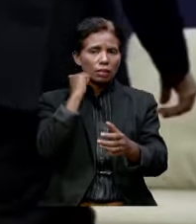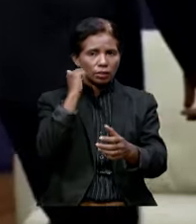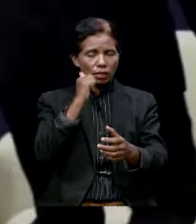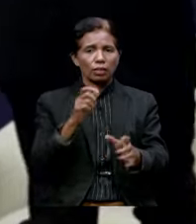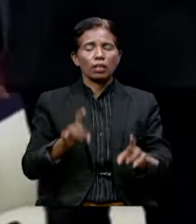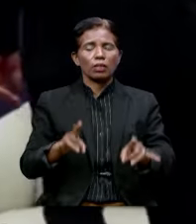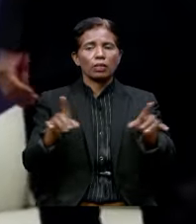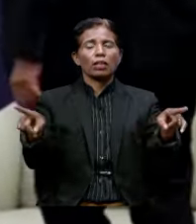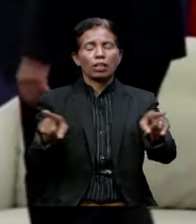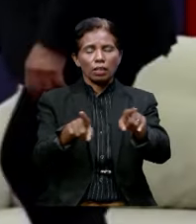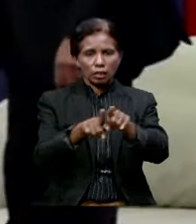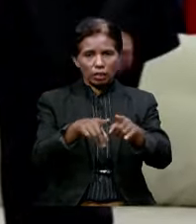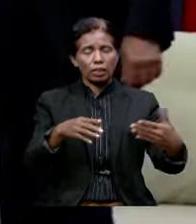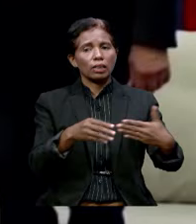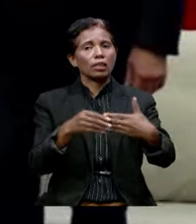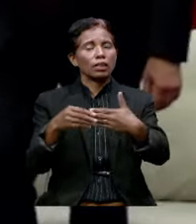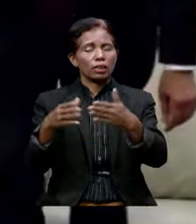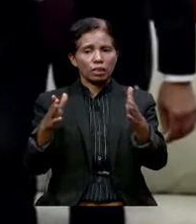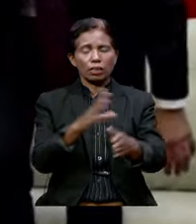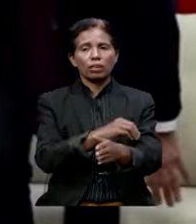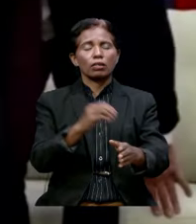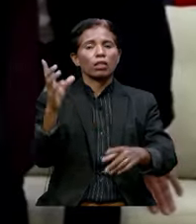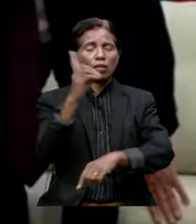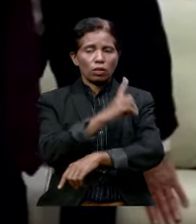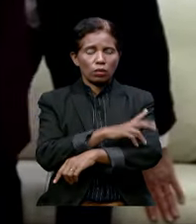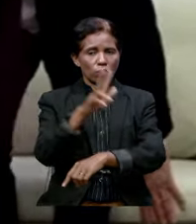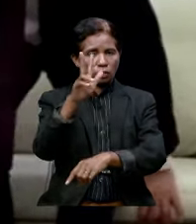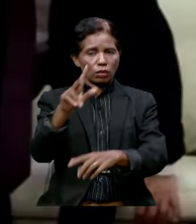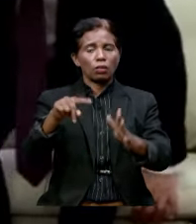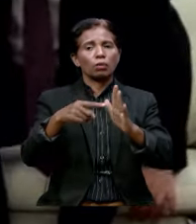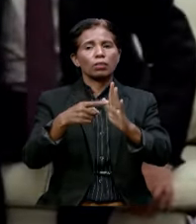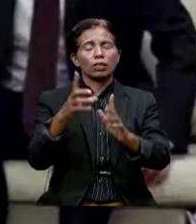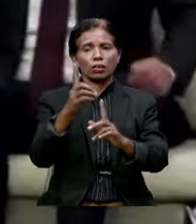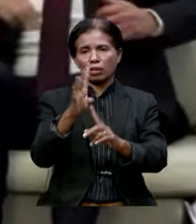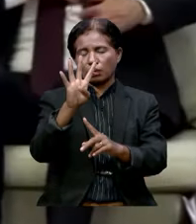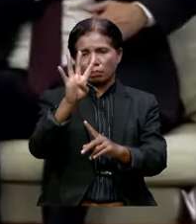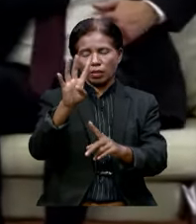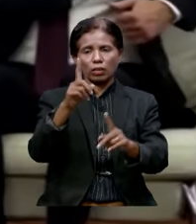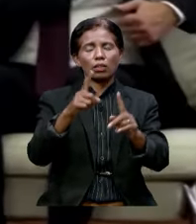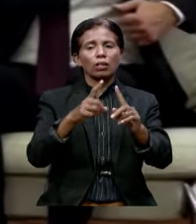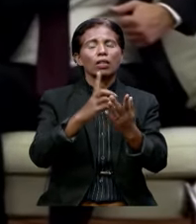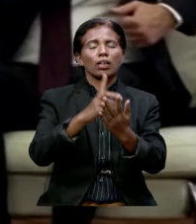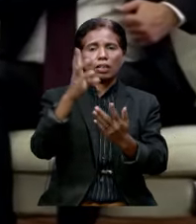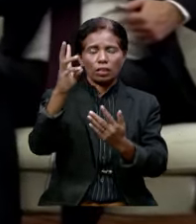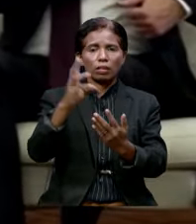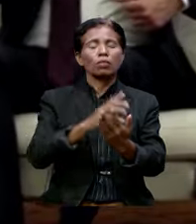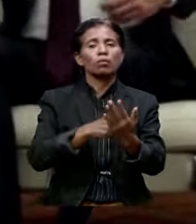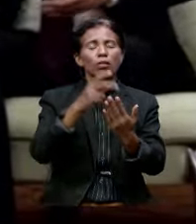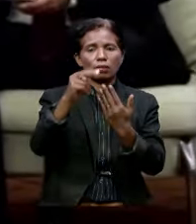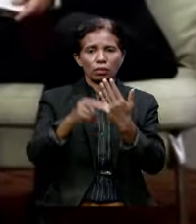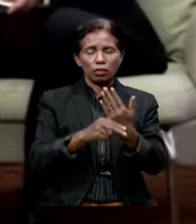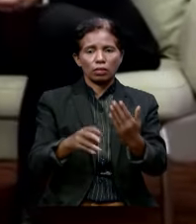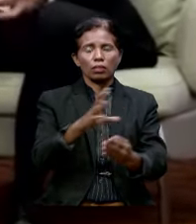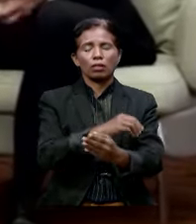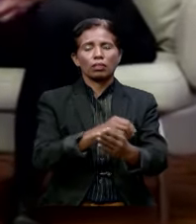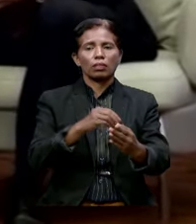Australia sai hanese numa nain basimeira durante loron tolu de beha huhu si loron ha toloron neu fulan marsu ho di marka aniversario